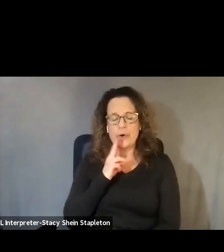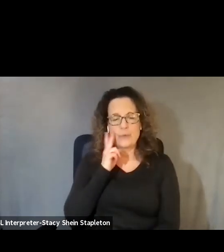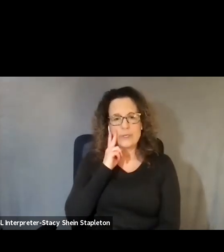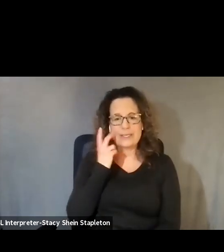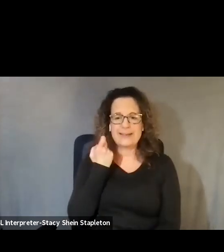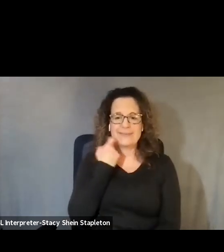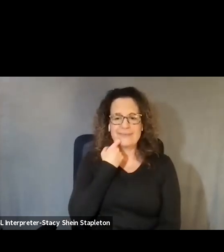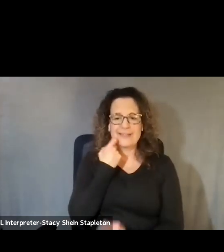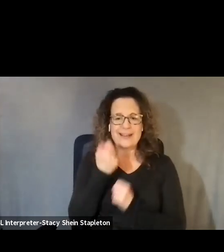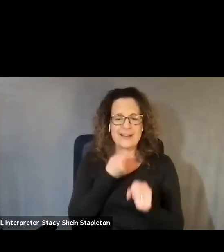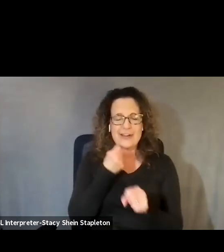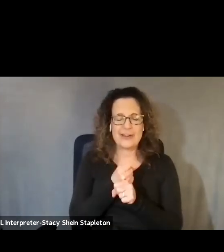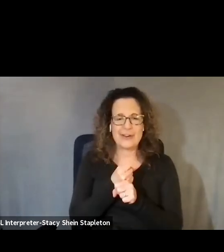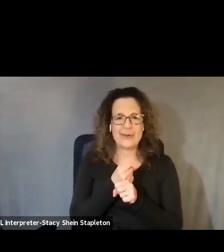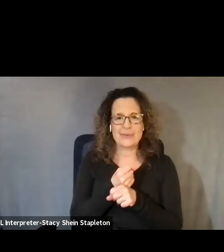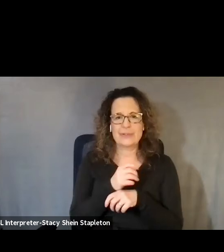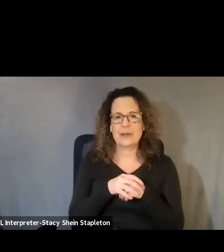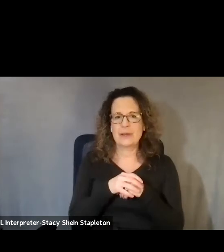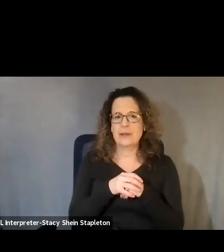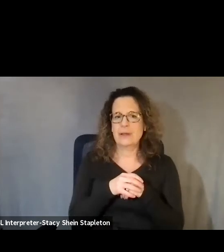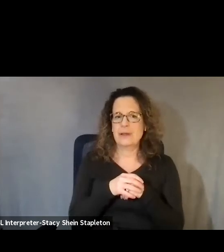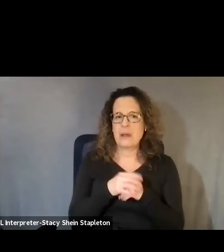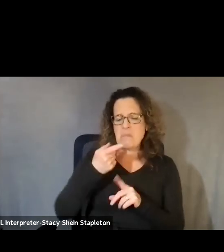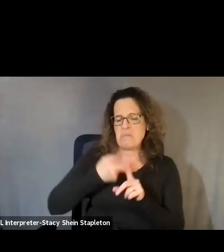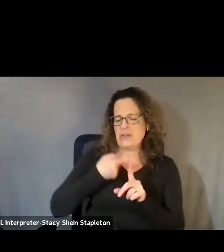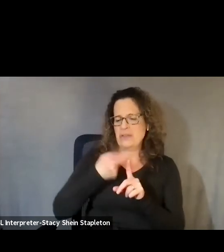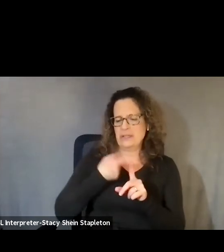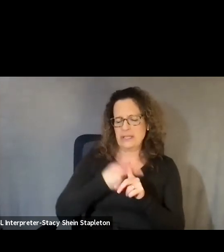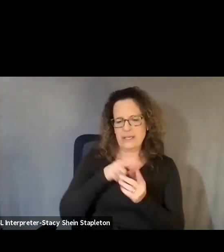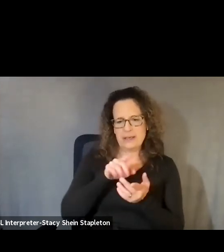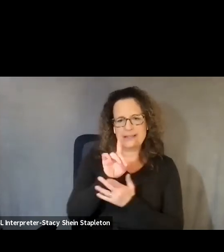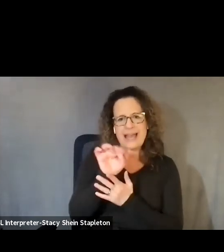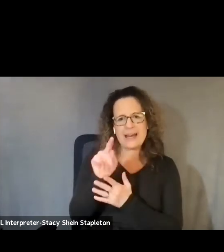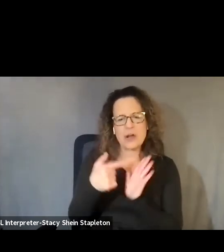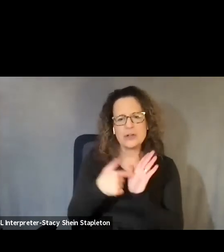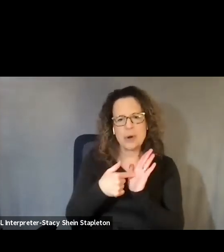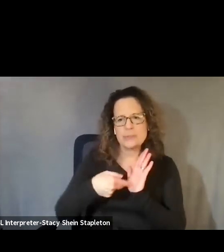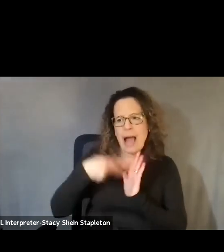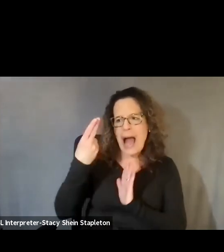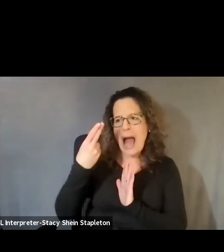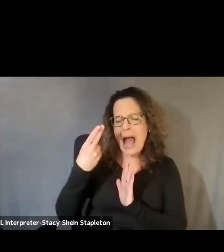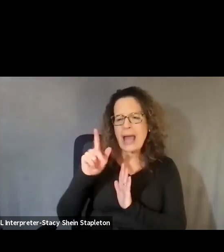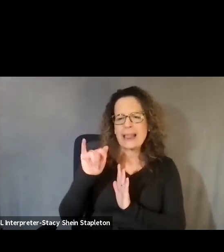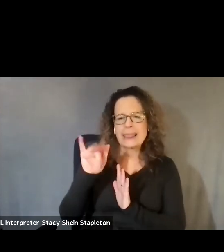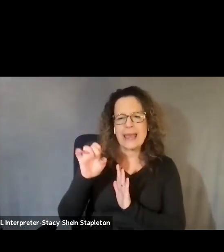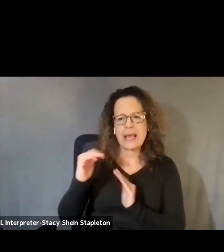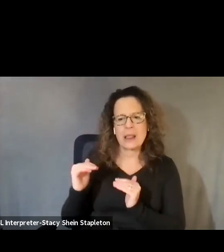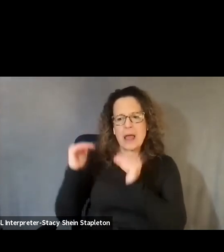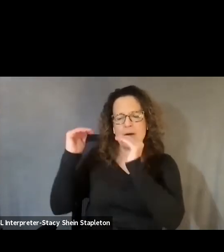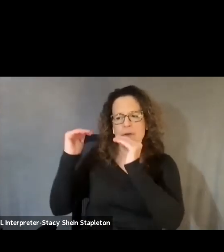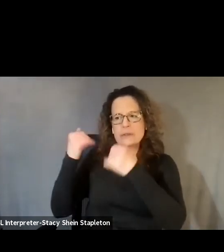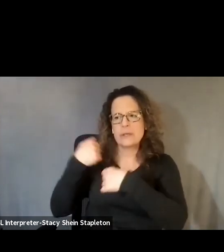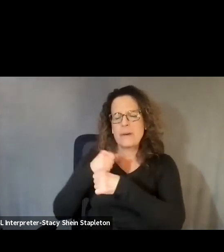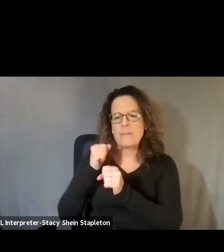past several years, we've had record, on a monthly basis, record high lake levels that have created